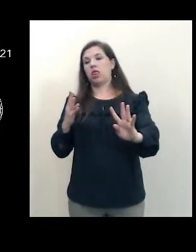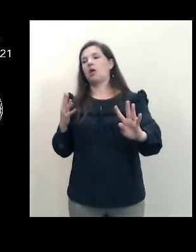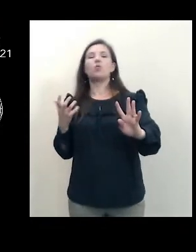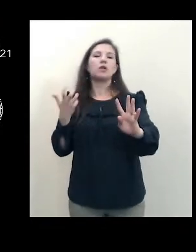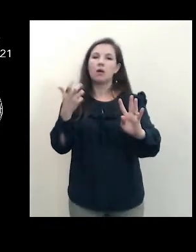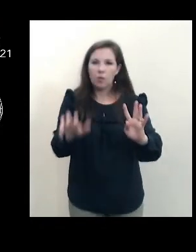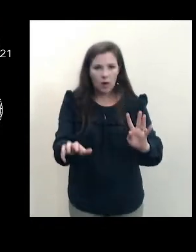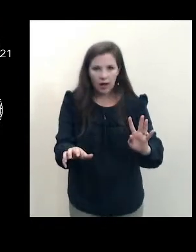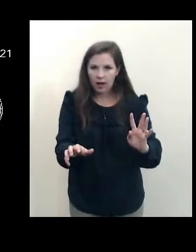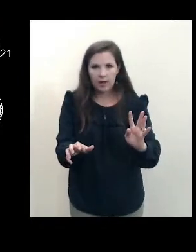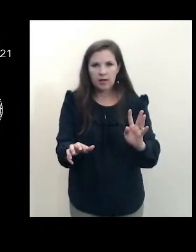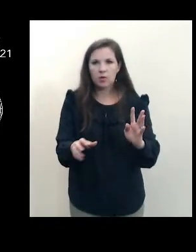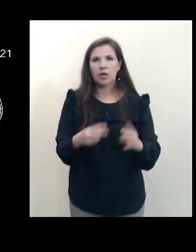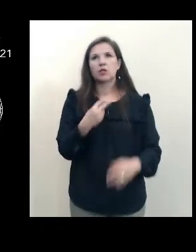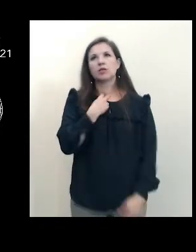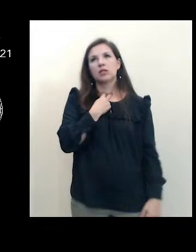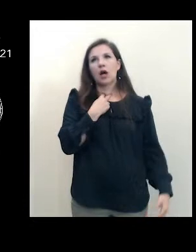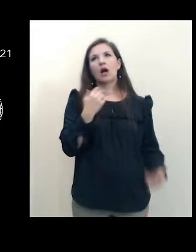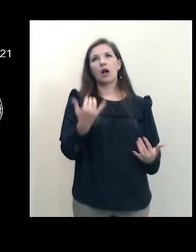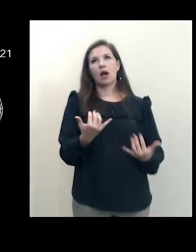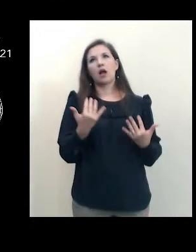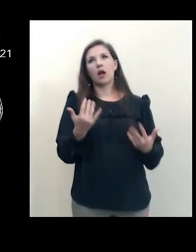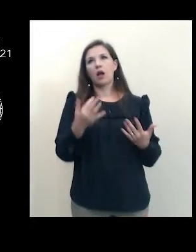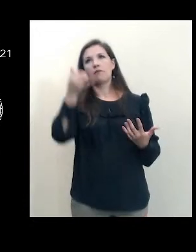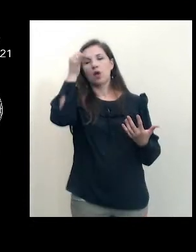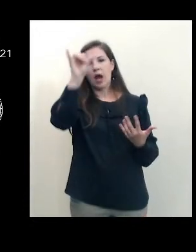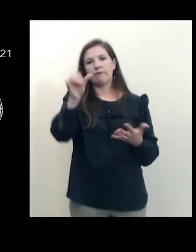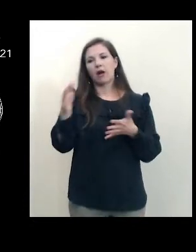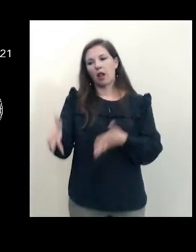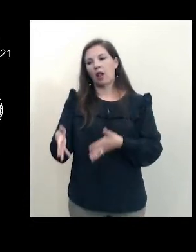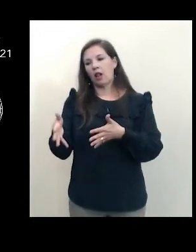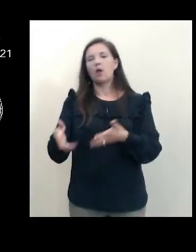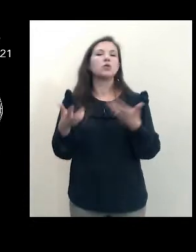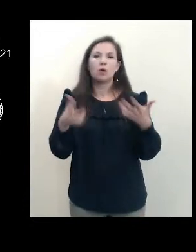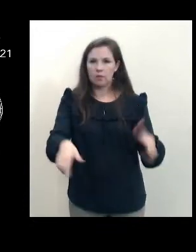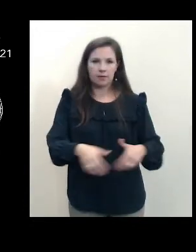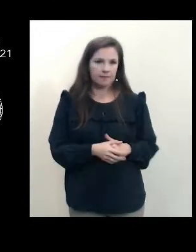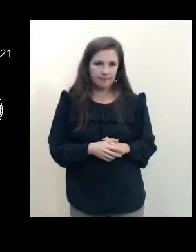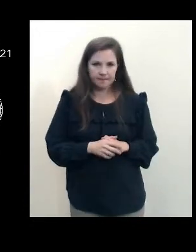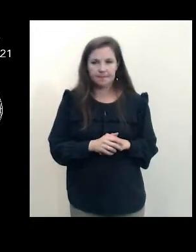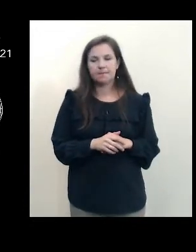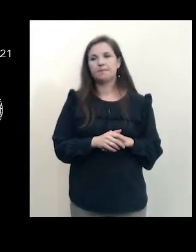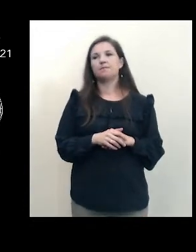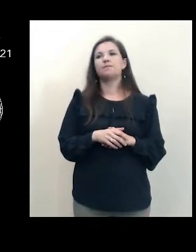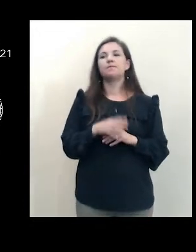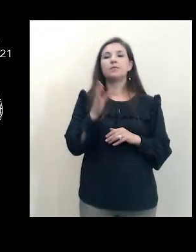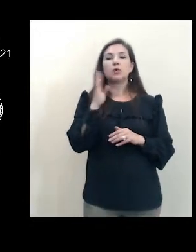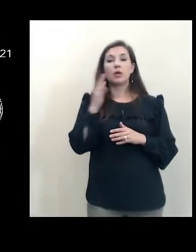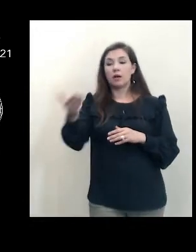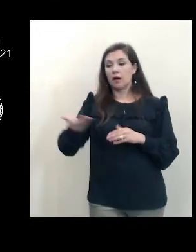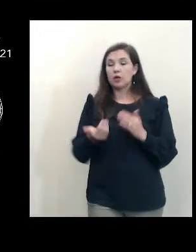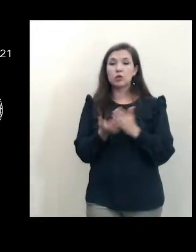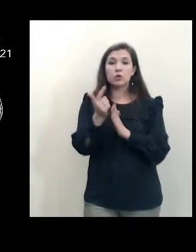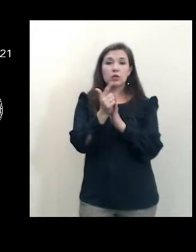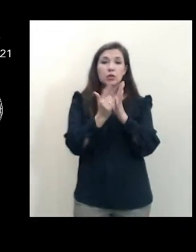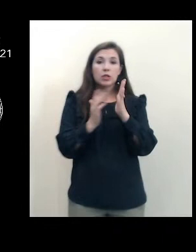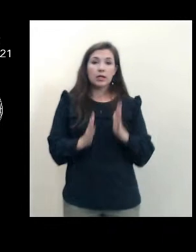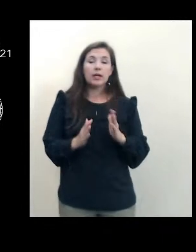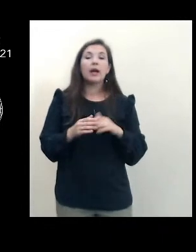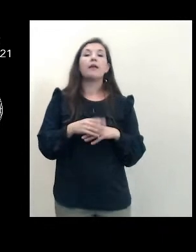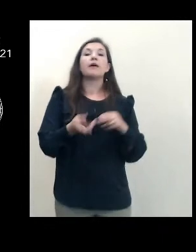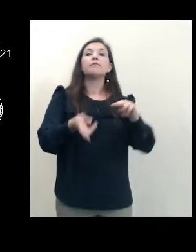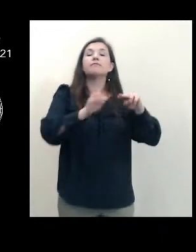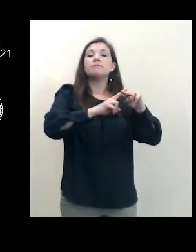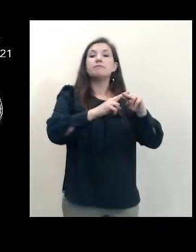about, where it gets stuck in bureaucratic land, sitting on an attorney's desk for months. So we're going to be doing that, as well as increasing highway engineers